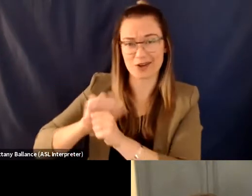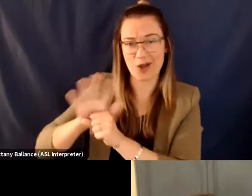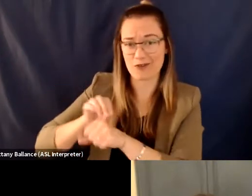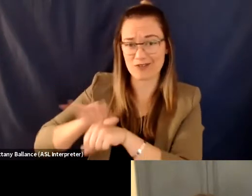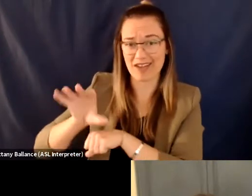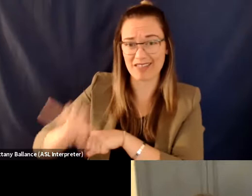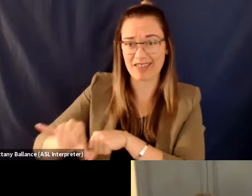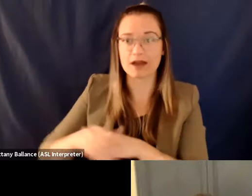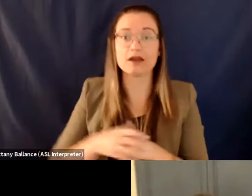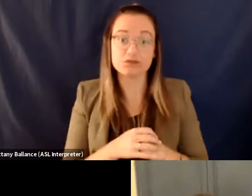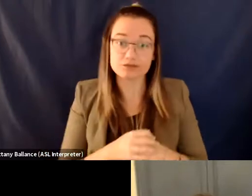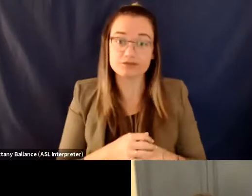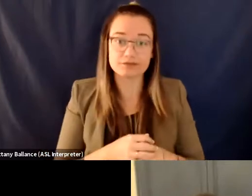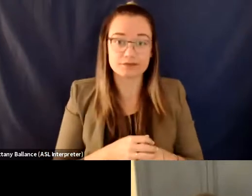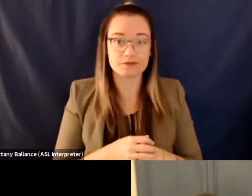Sure.